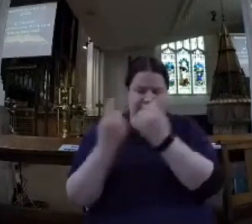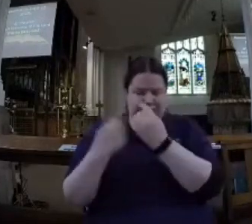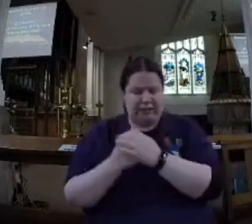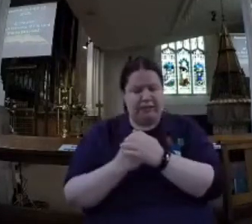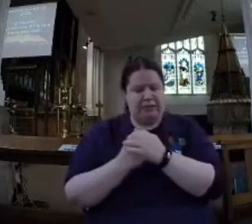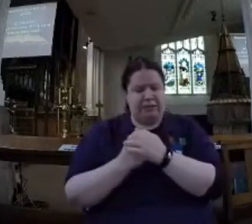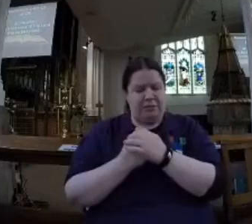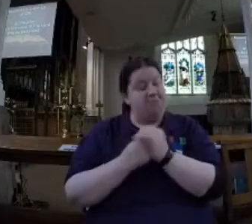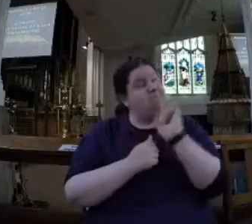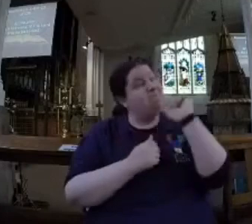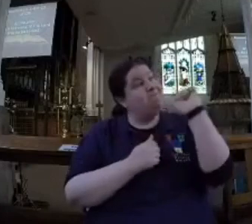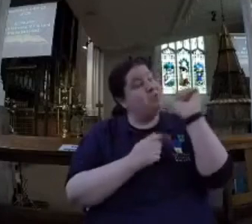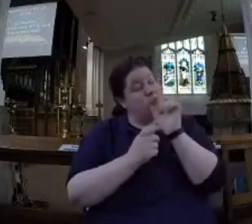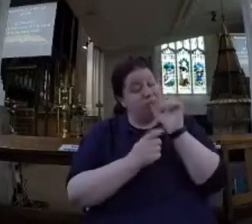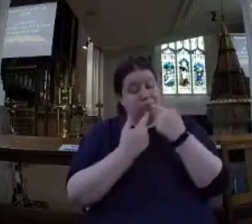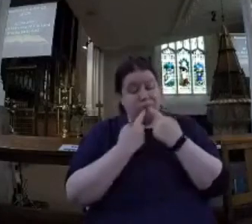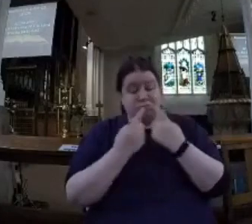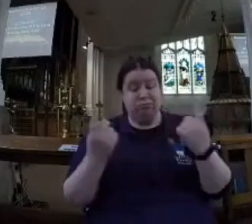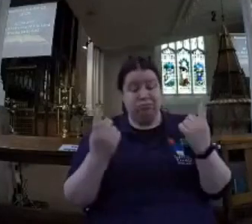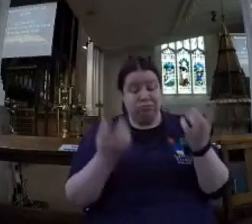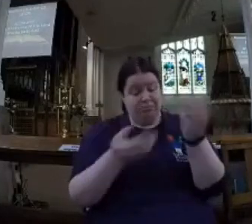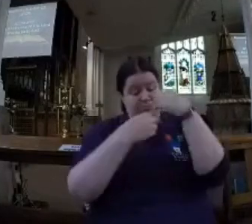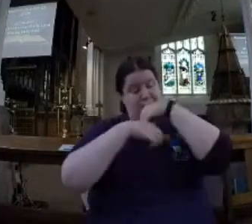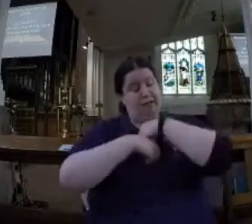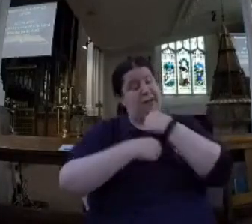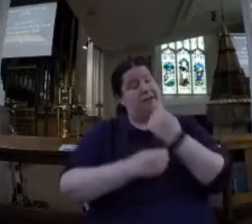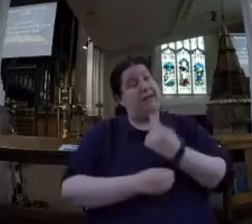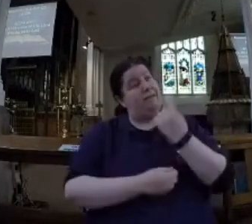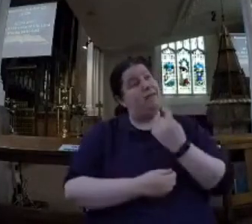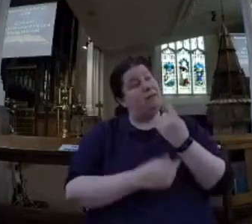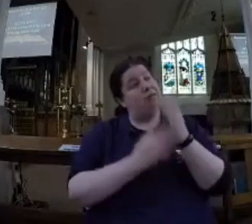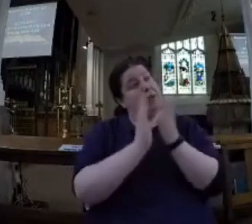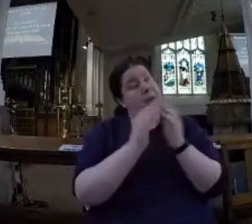help us to take your message and apply it to ourselves. Amen.